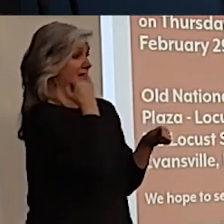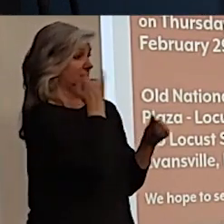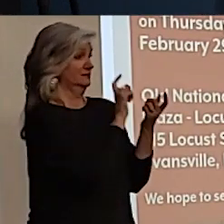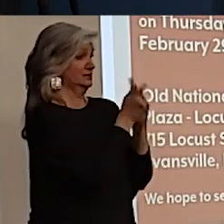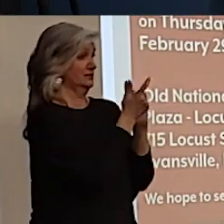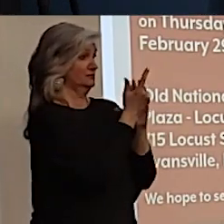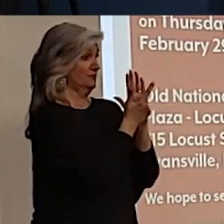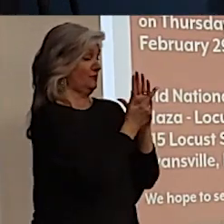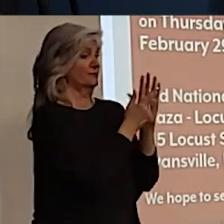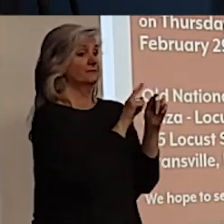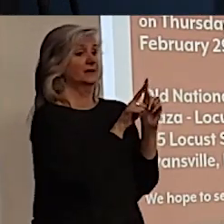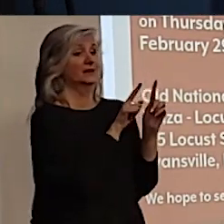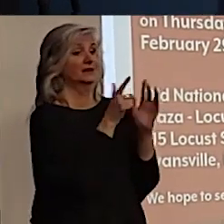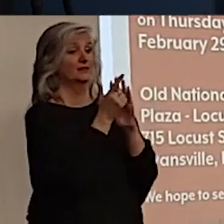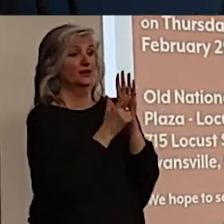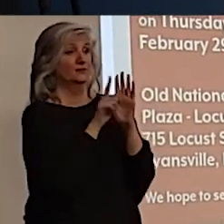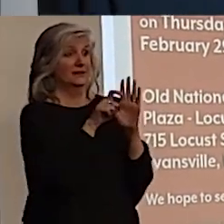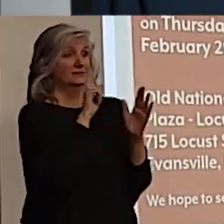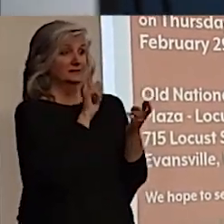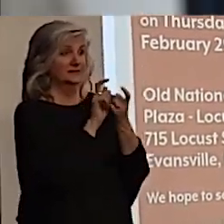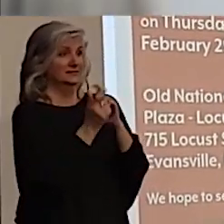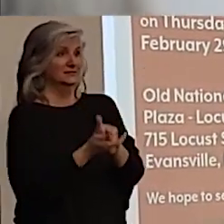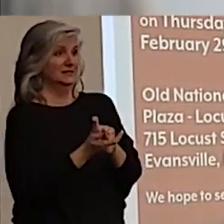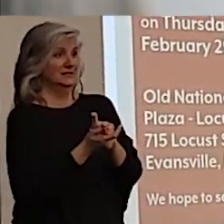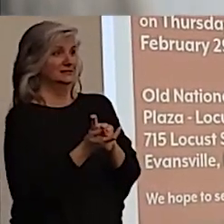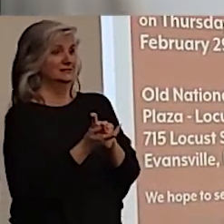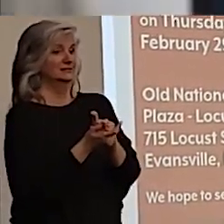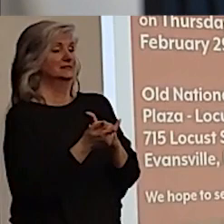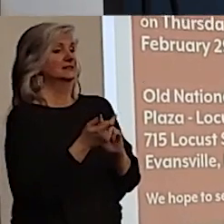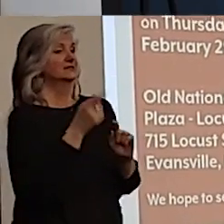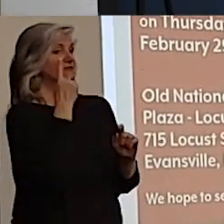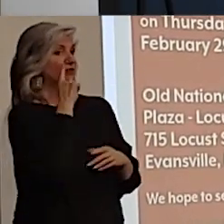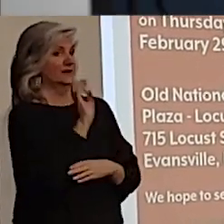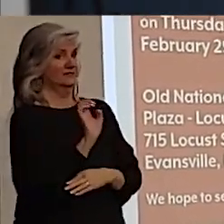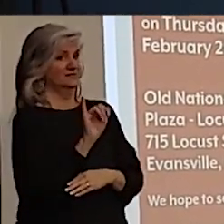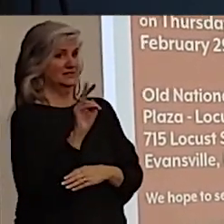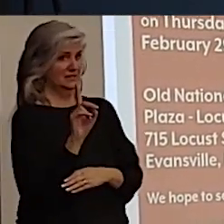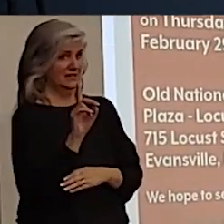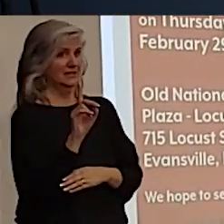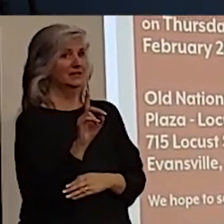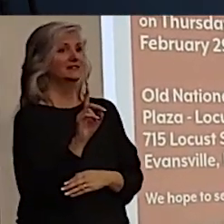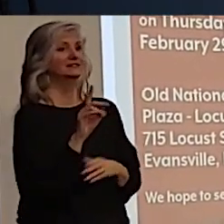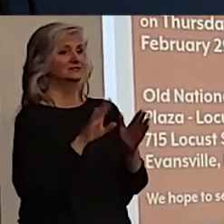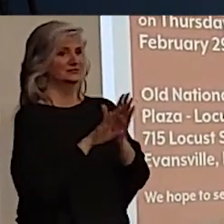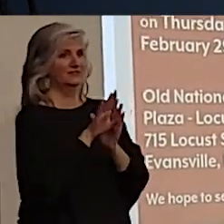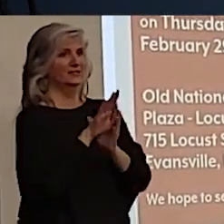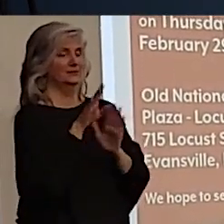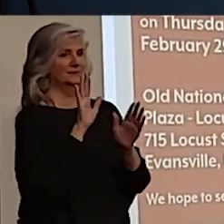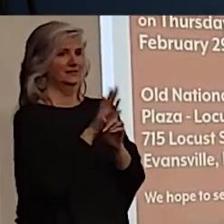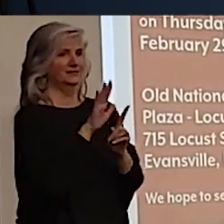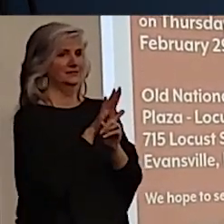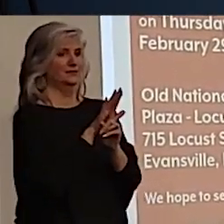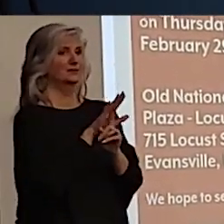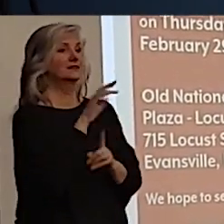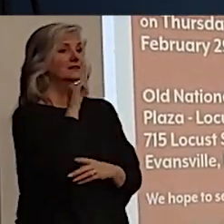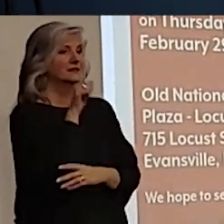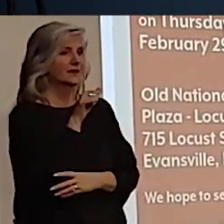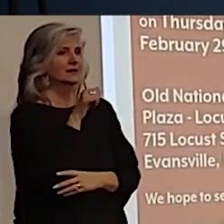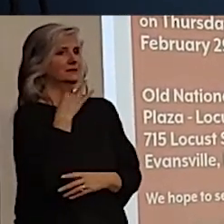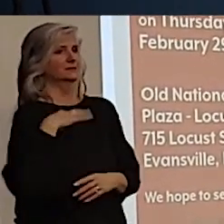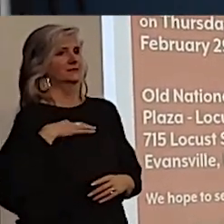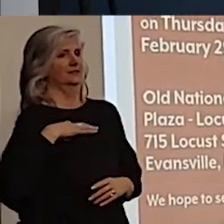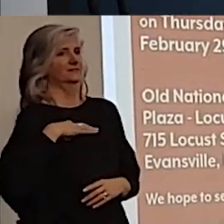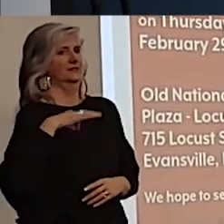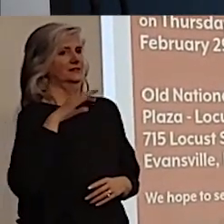The law would need to be changed in order for Evansville, Indiana, to form its own nonprofit